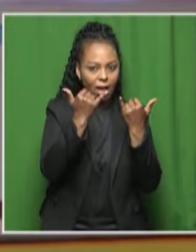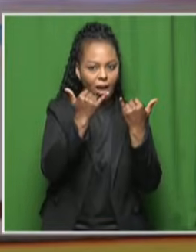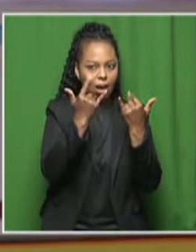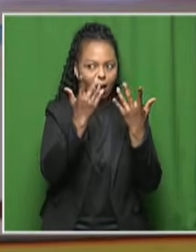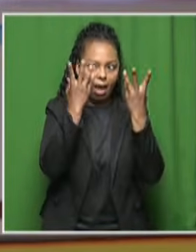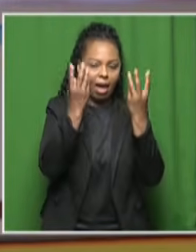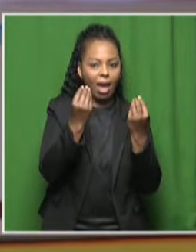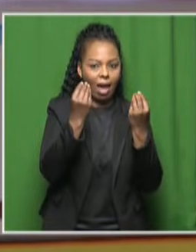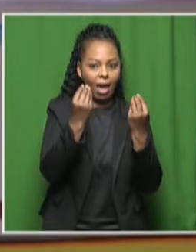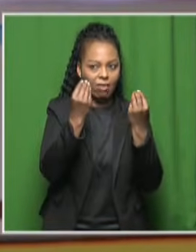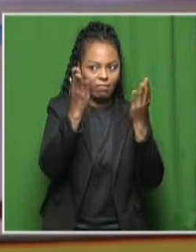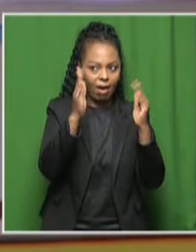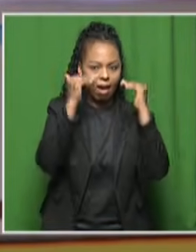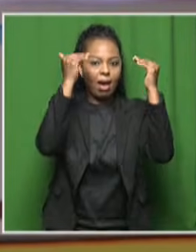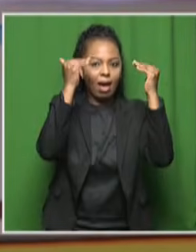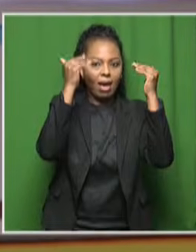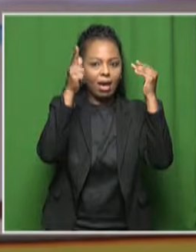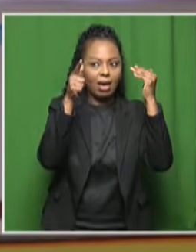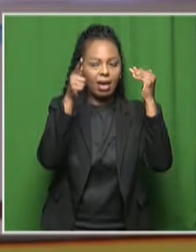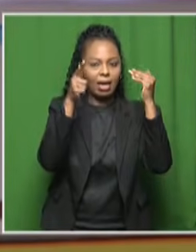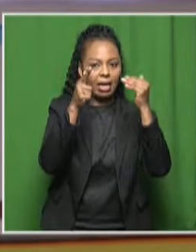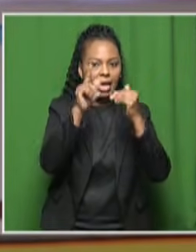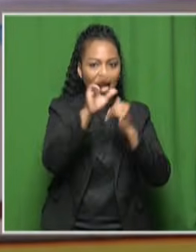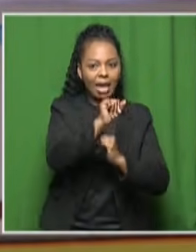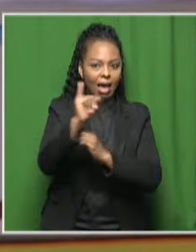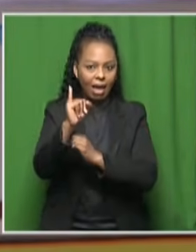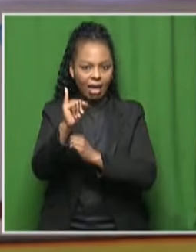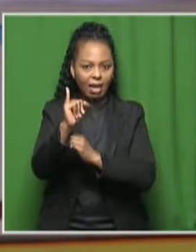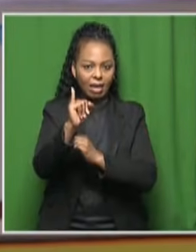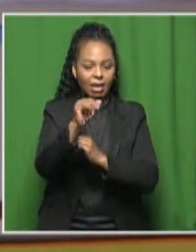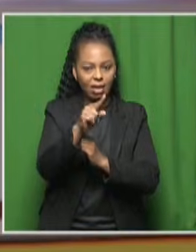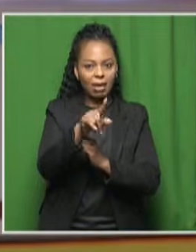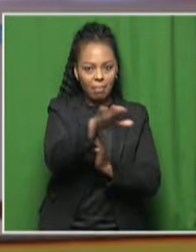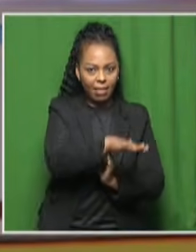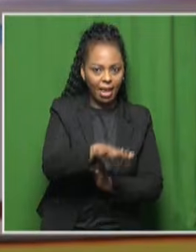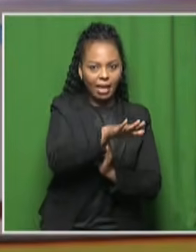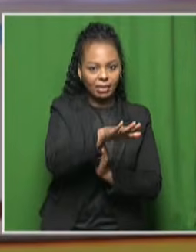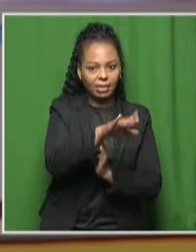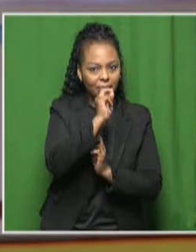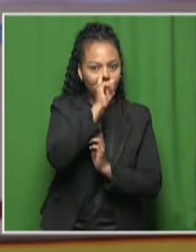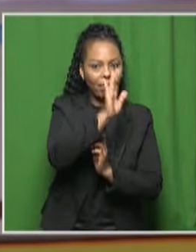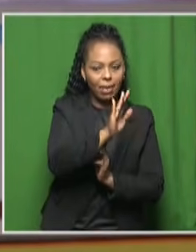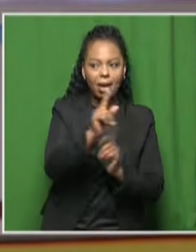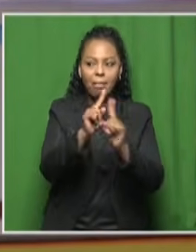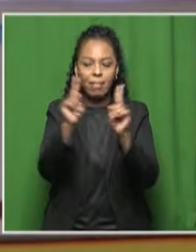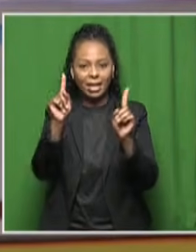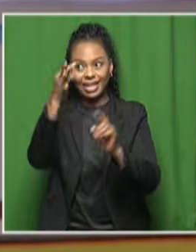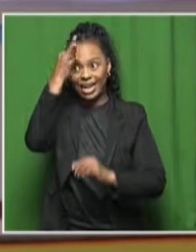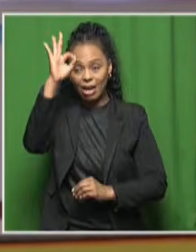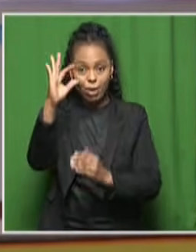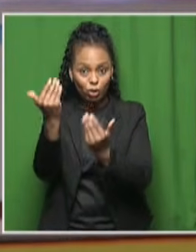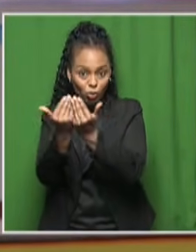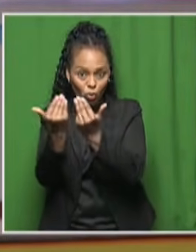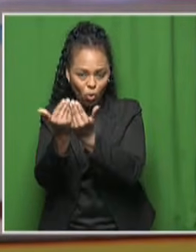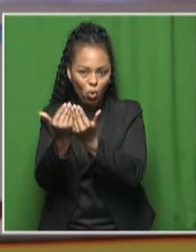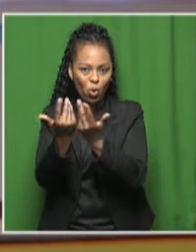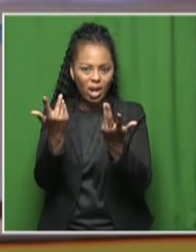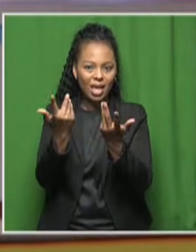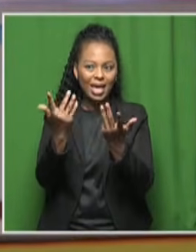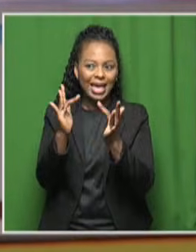learning in South Africa, but if you go through to the public schools, there you'll find that they're still lacking stable